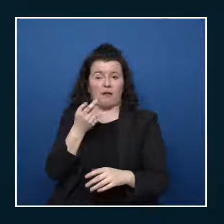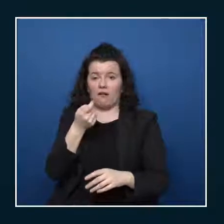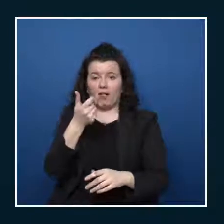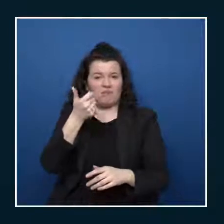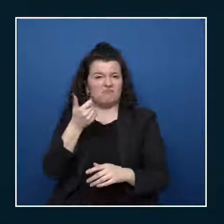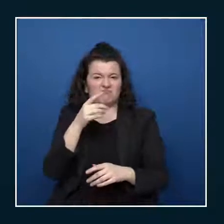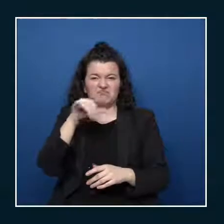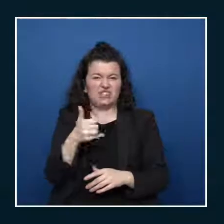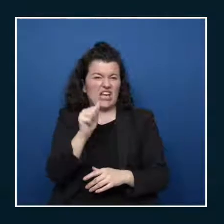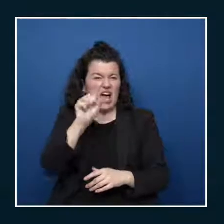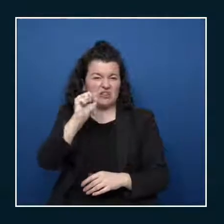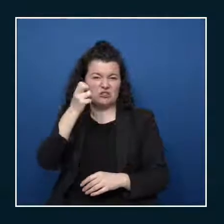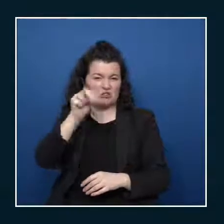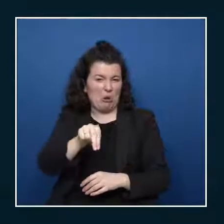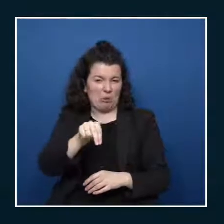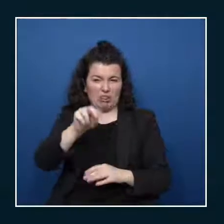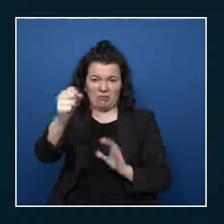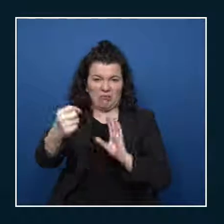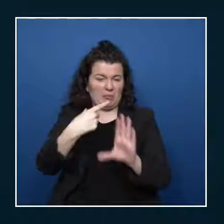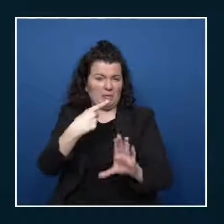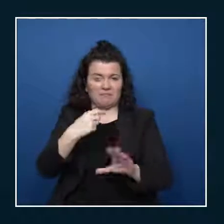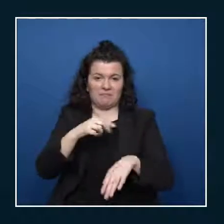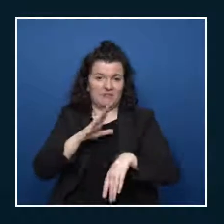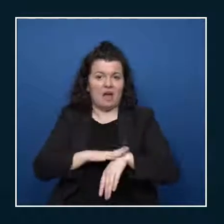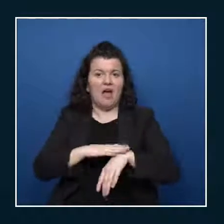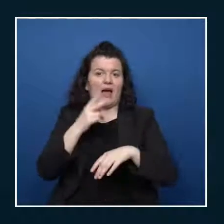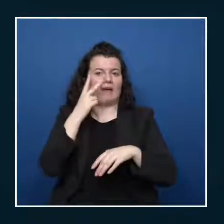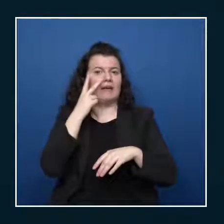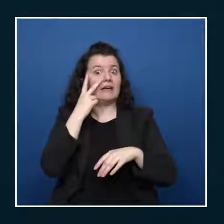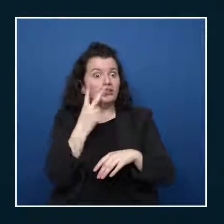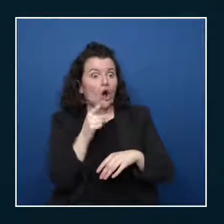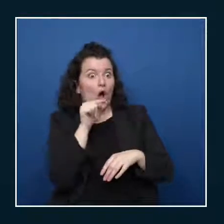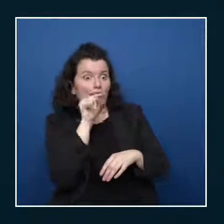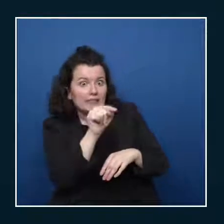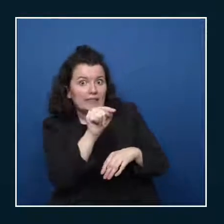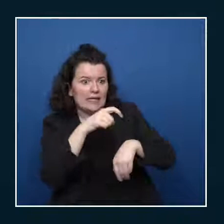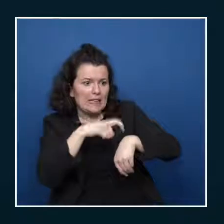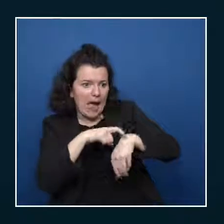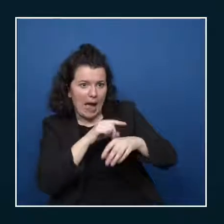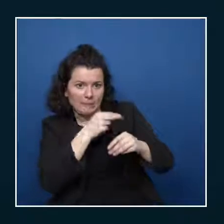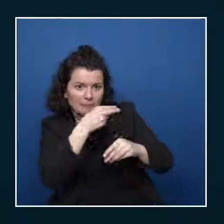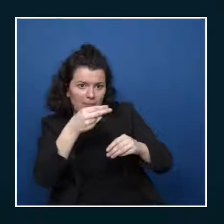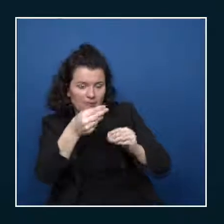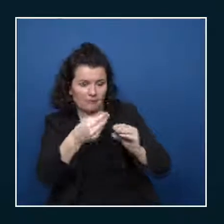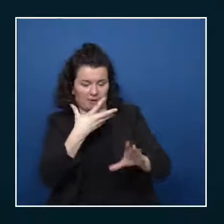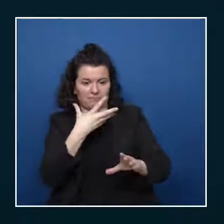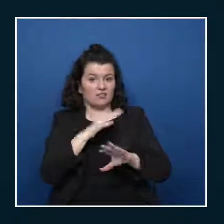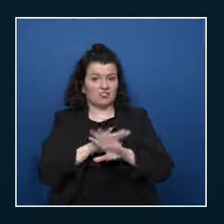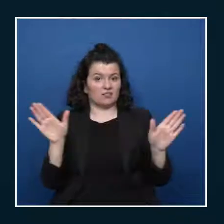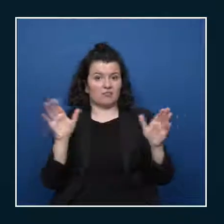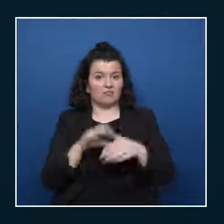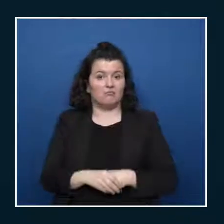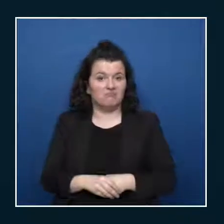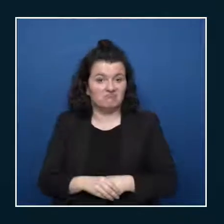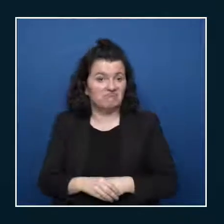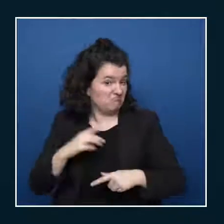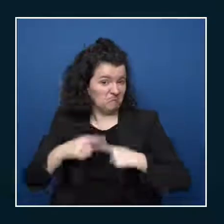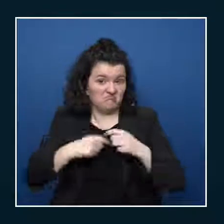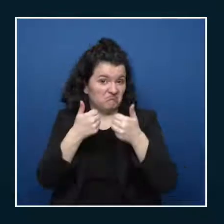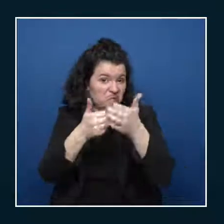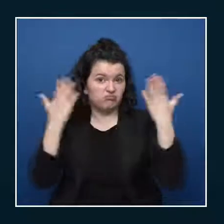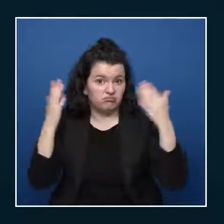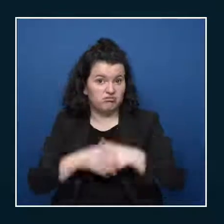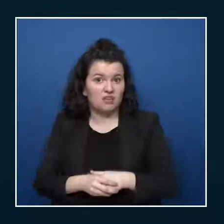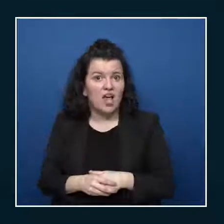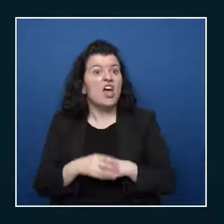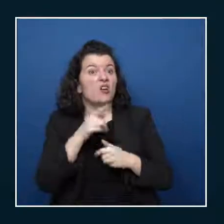JSON thing that says I saw this at this time, and it would totally work, man. And I would love to, like, if you want to work on that